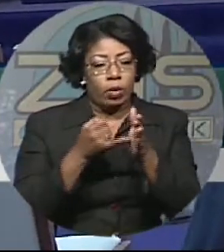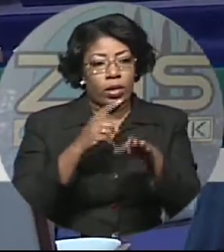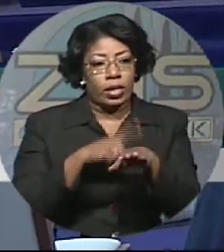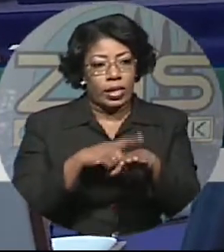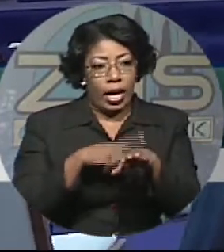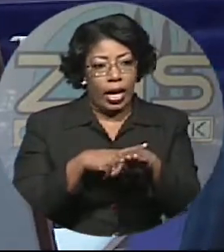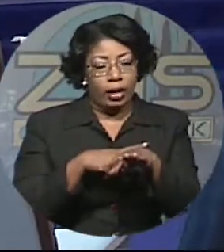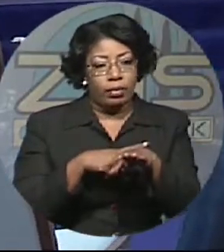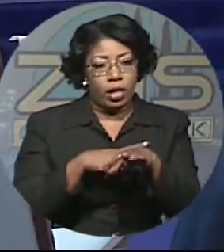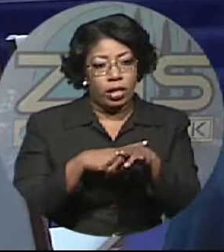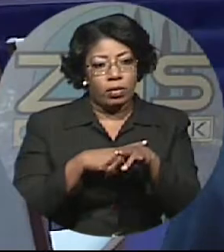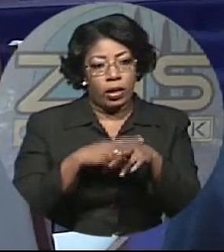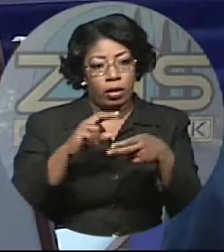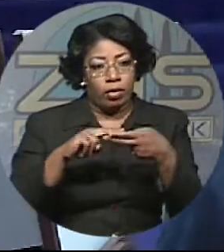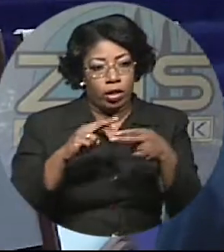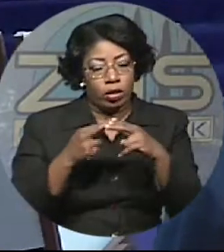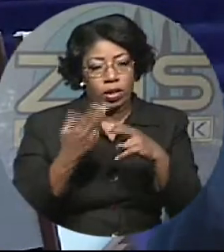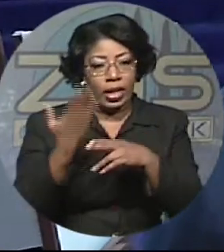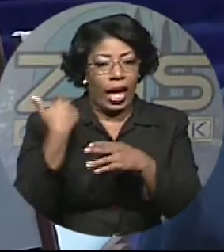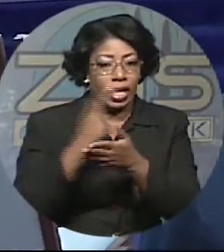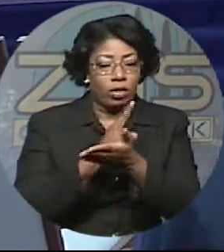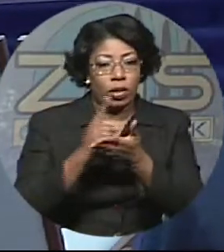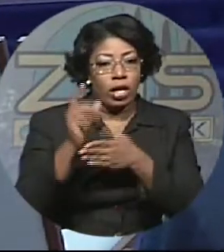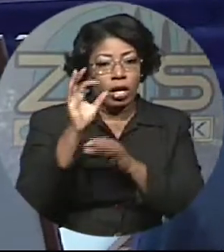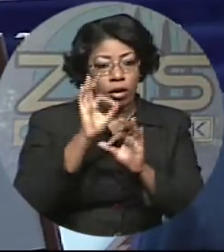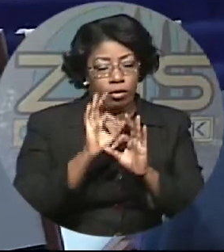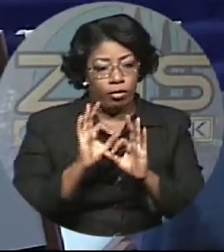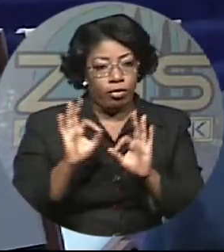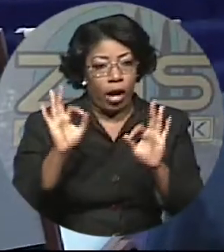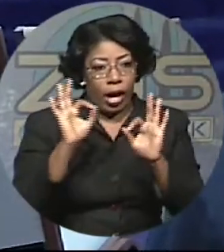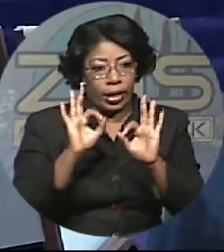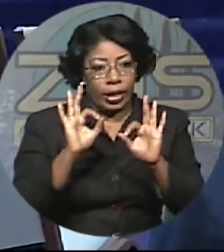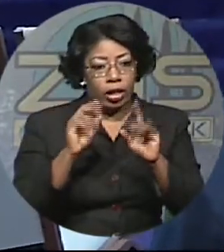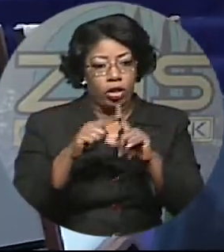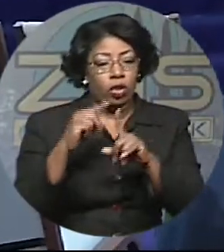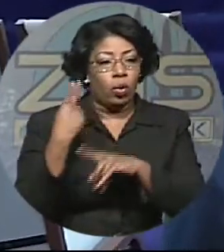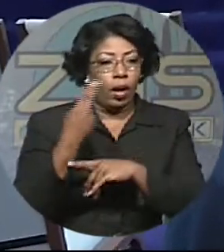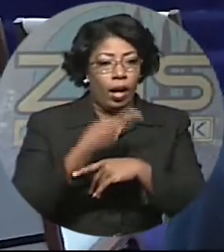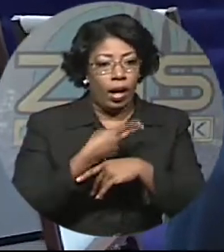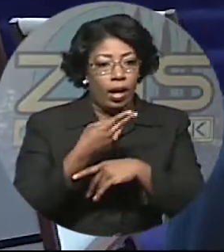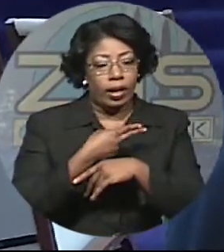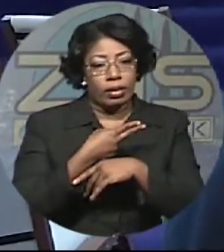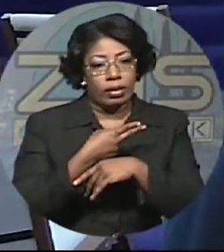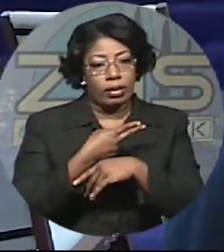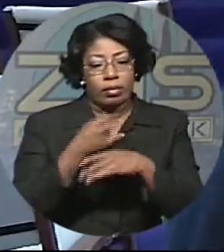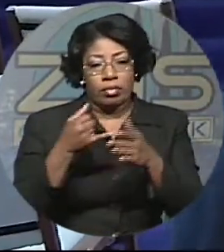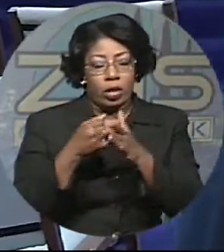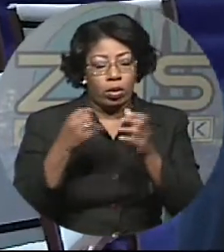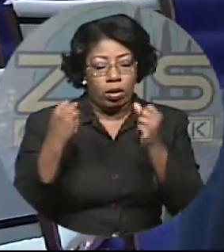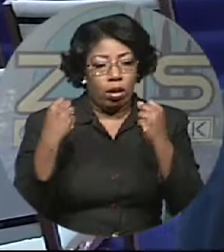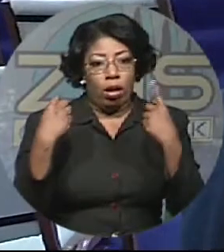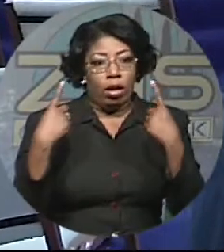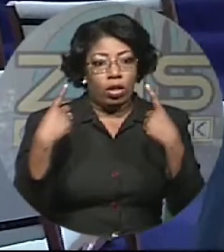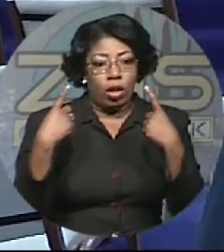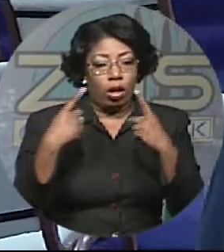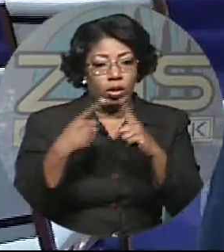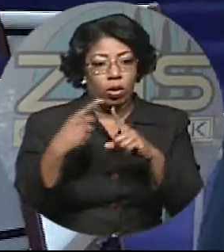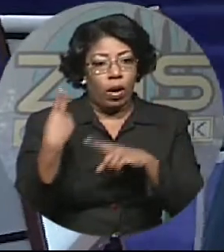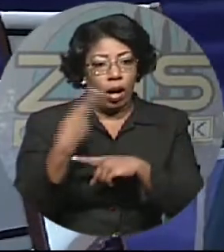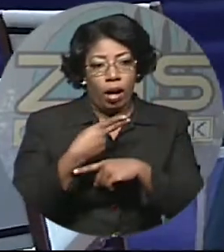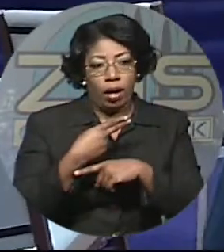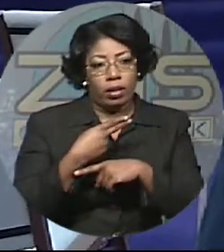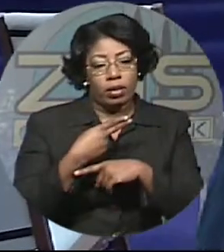of bonding, and this was just last week, Friday. So to us, this is like a shock because we just